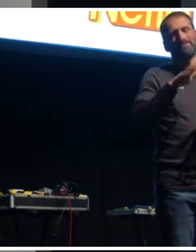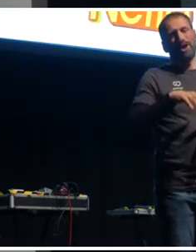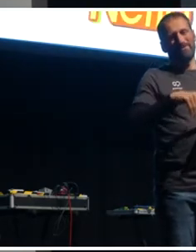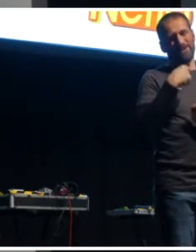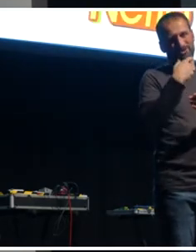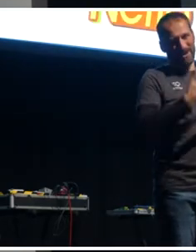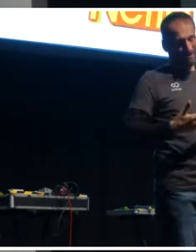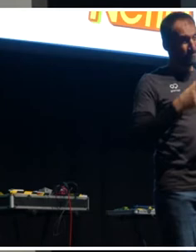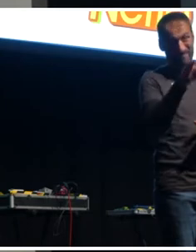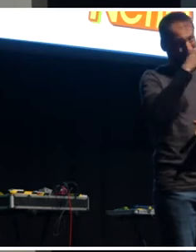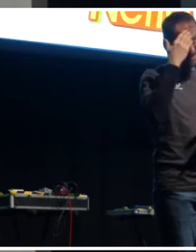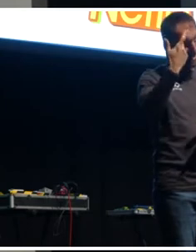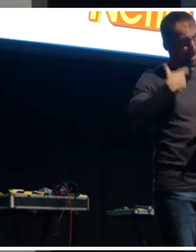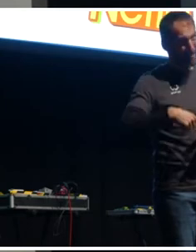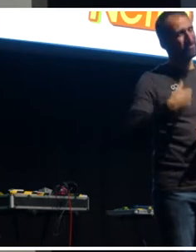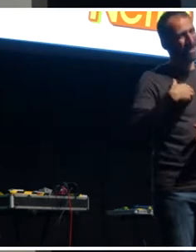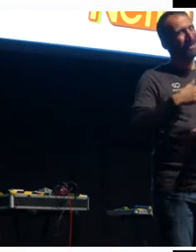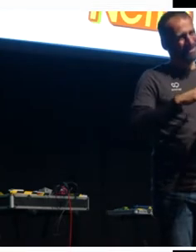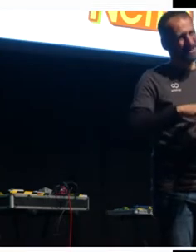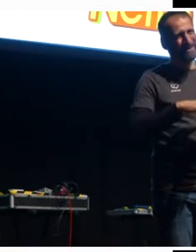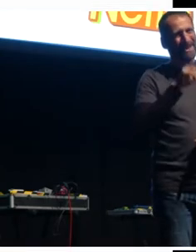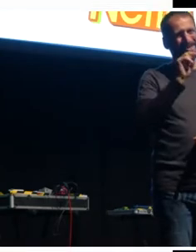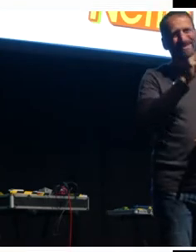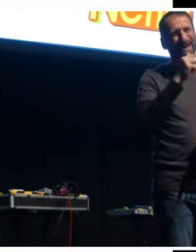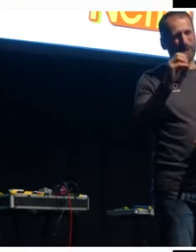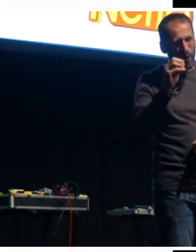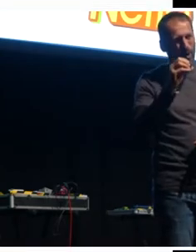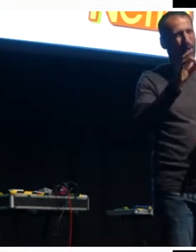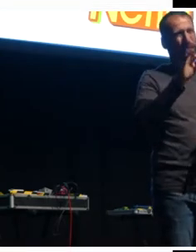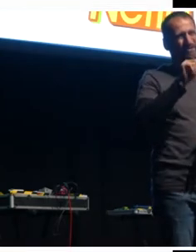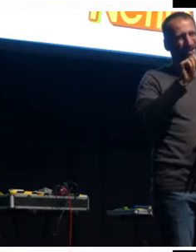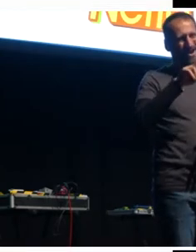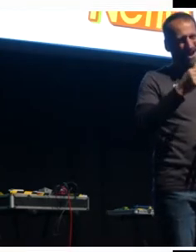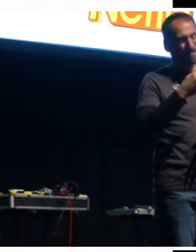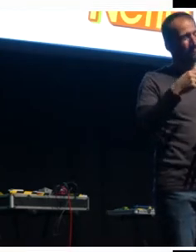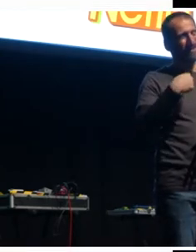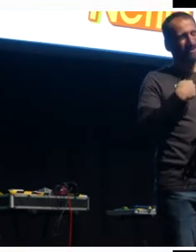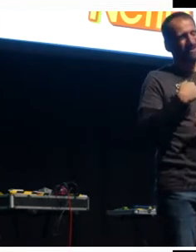is Netto Farah. No affiliation with the supermarket, but I thought it was funny.